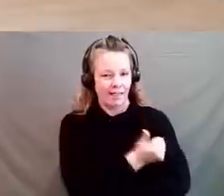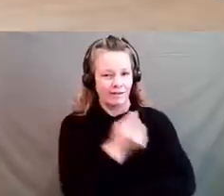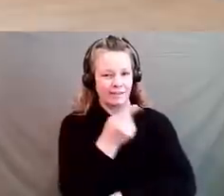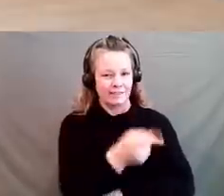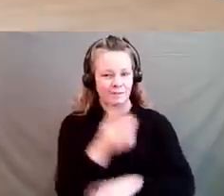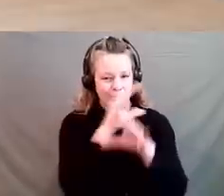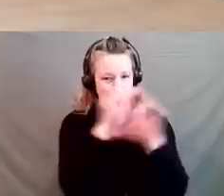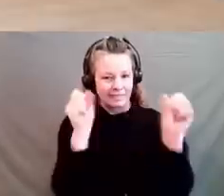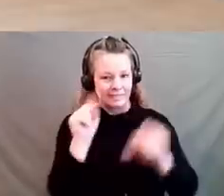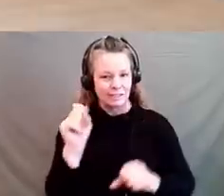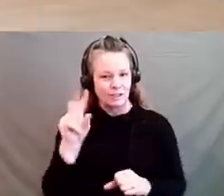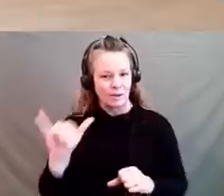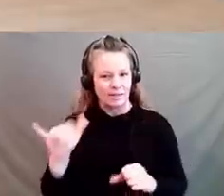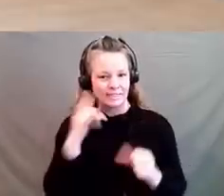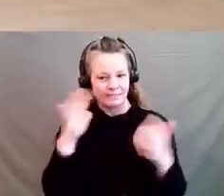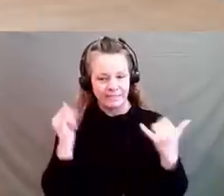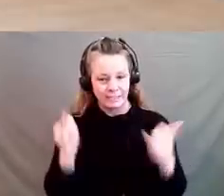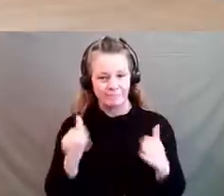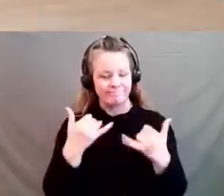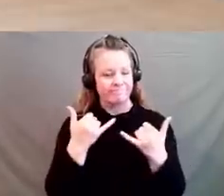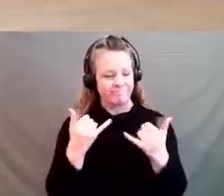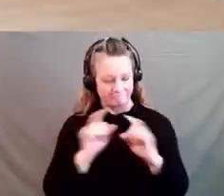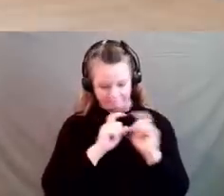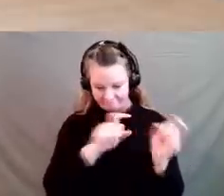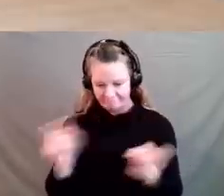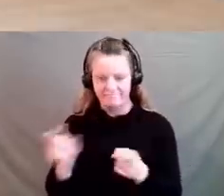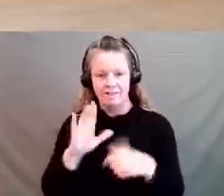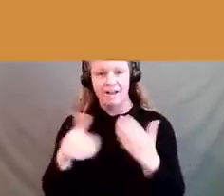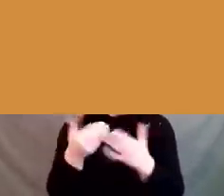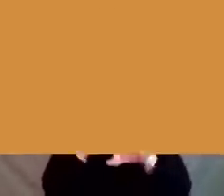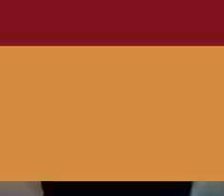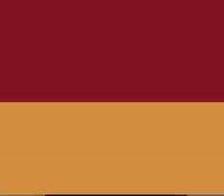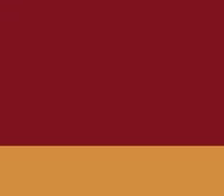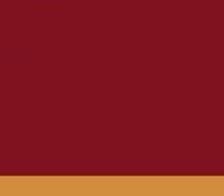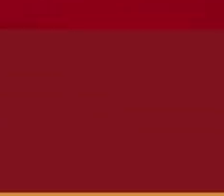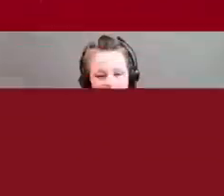the recommended degrees upon these candidates. Congratulations.